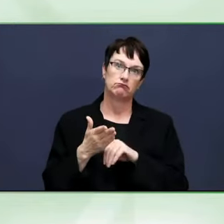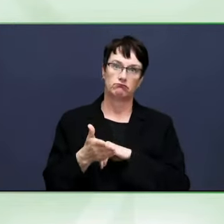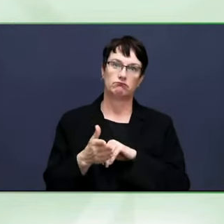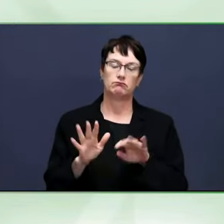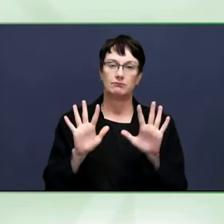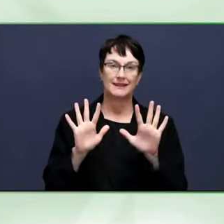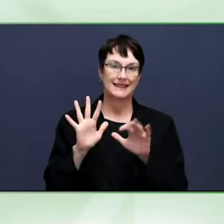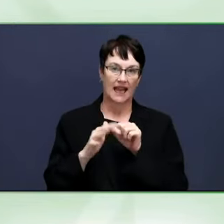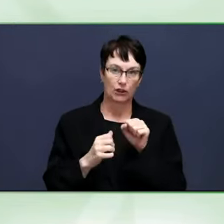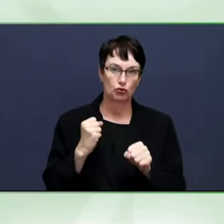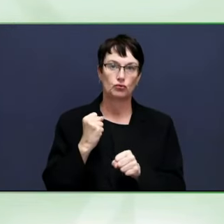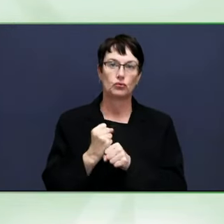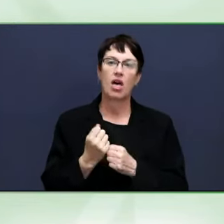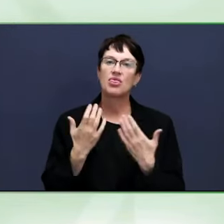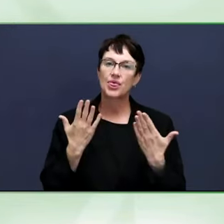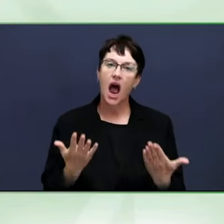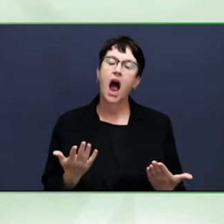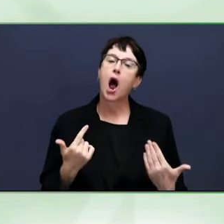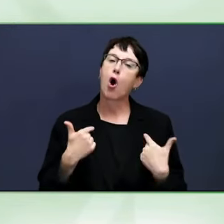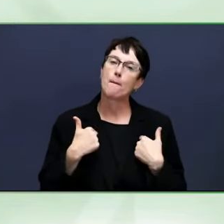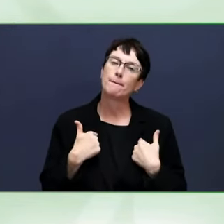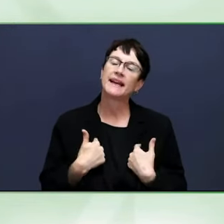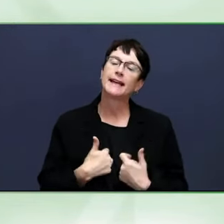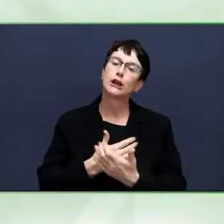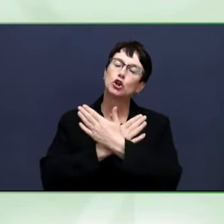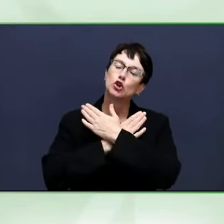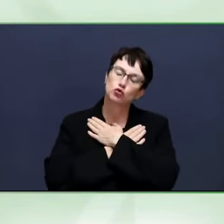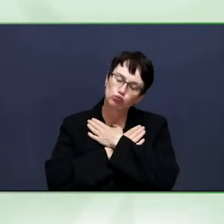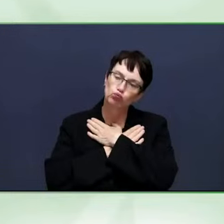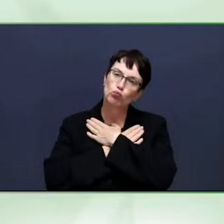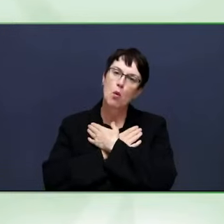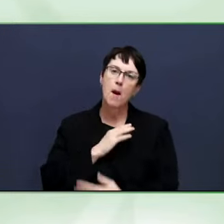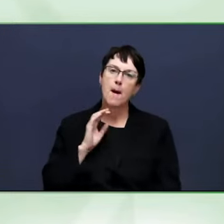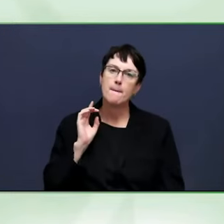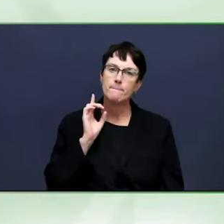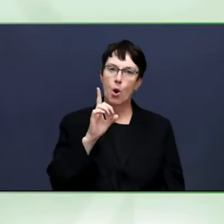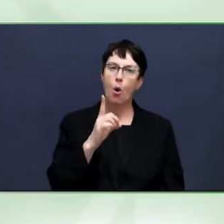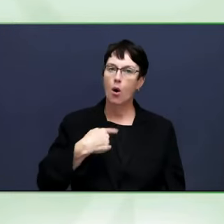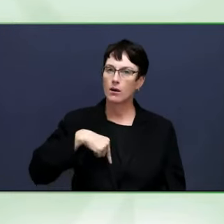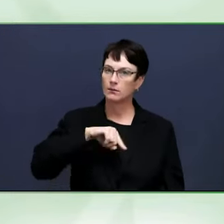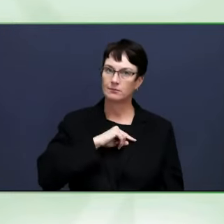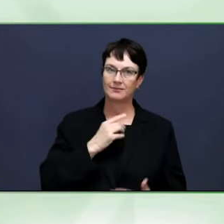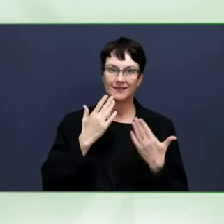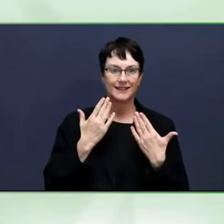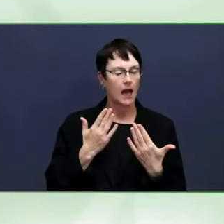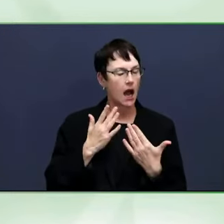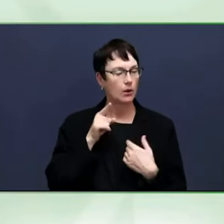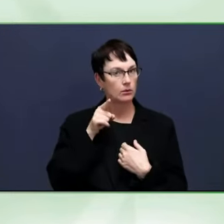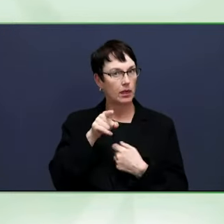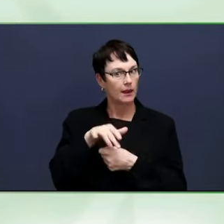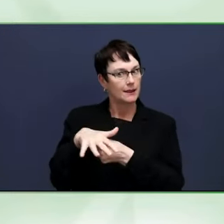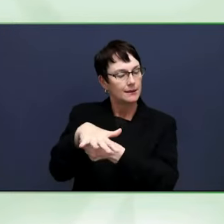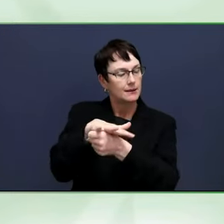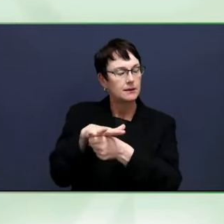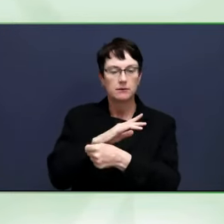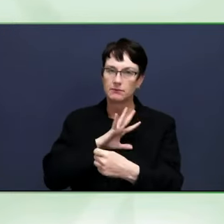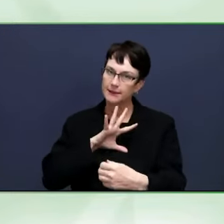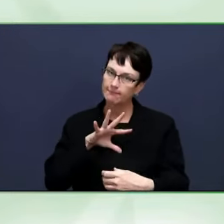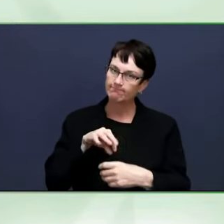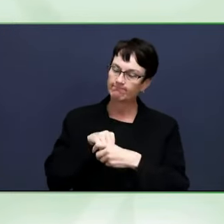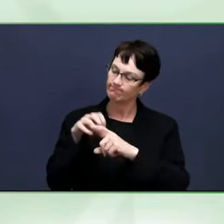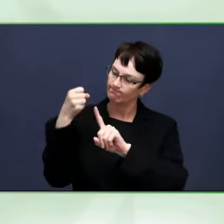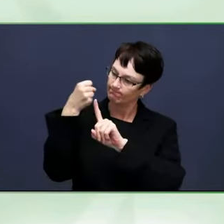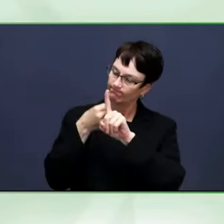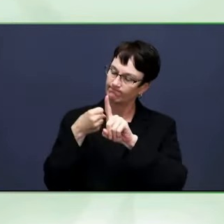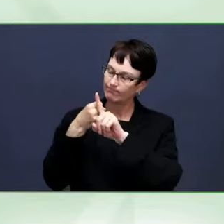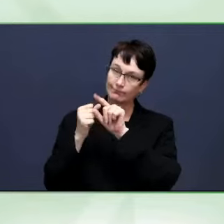changing our world a little bit to a better world for people with disabilities around here. And I think that education